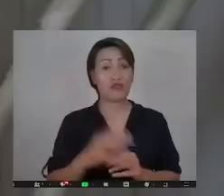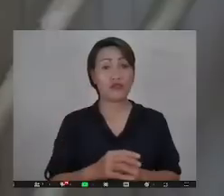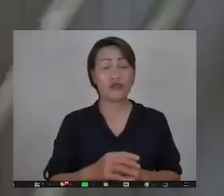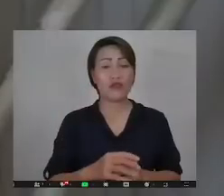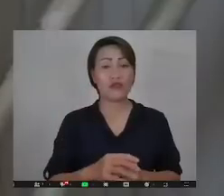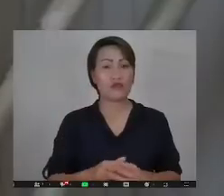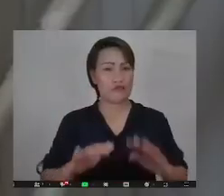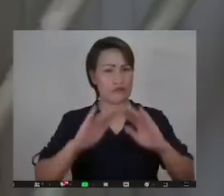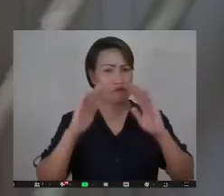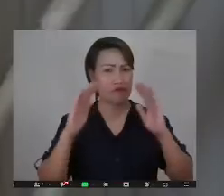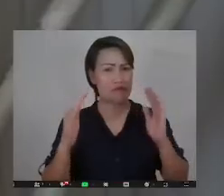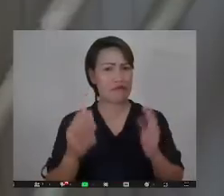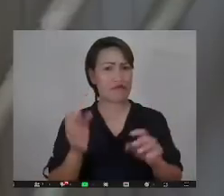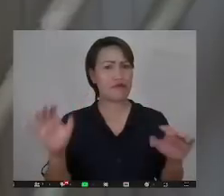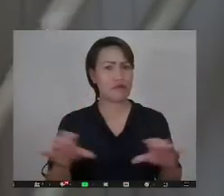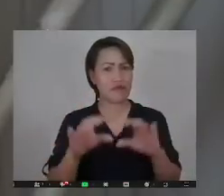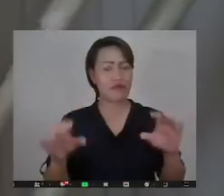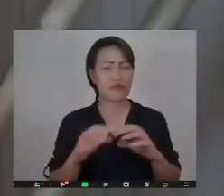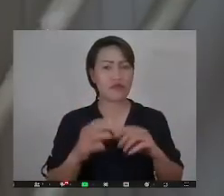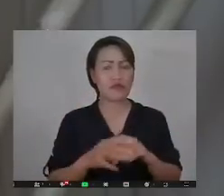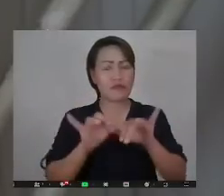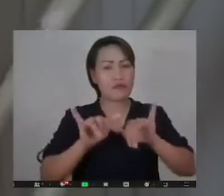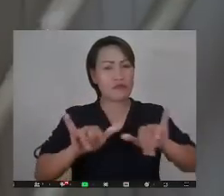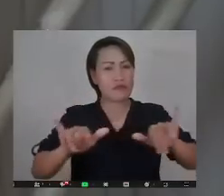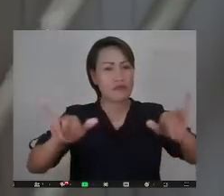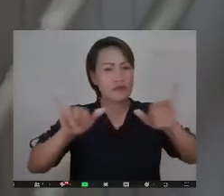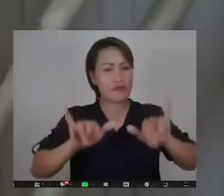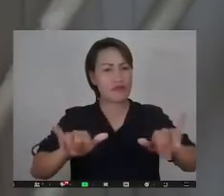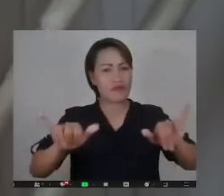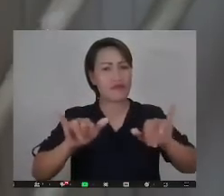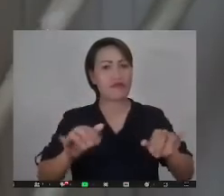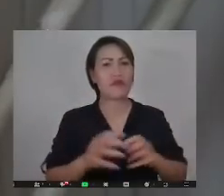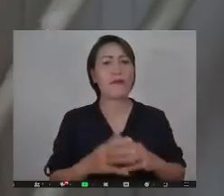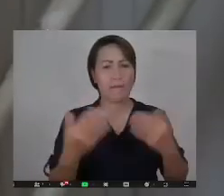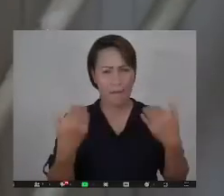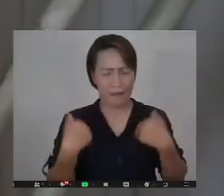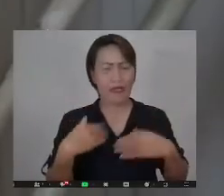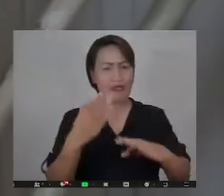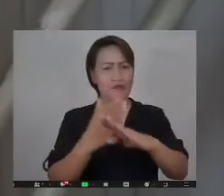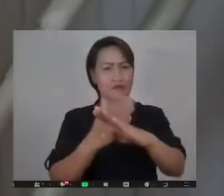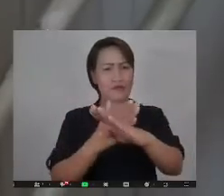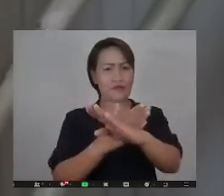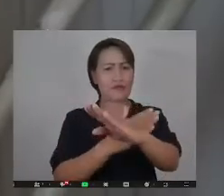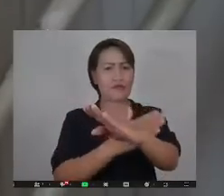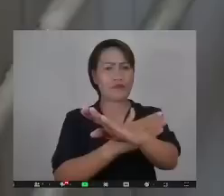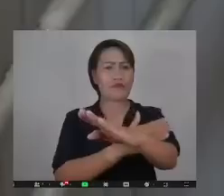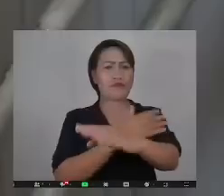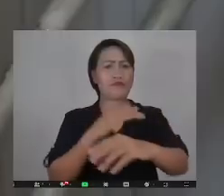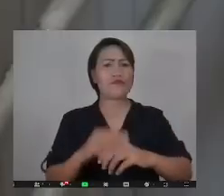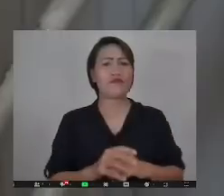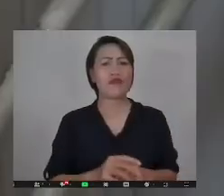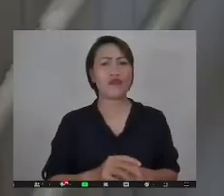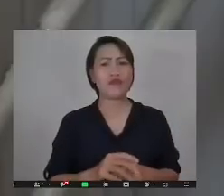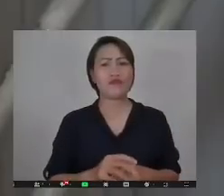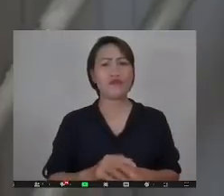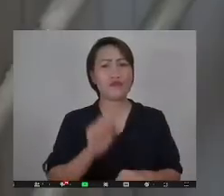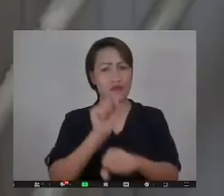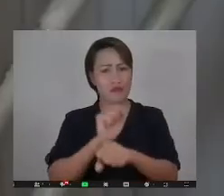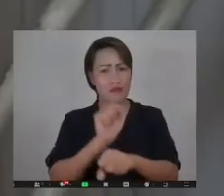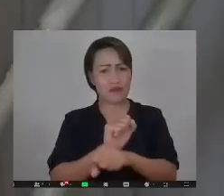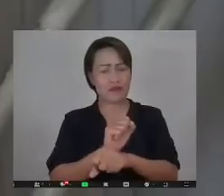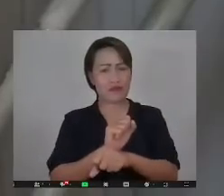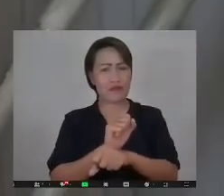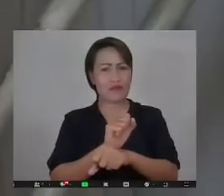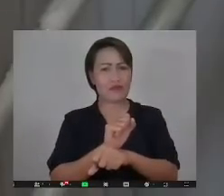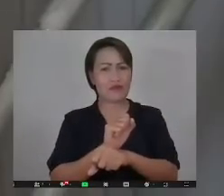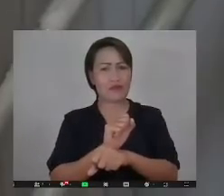state of instability and that there is growing polarization of labor market opportunities between high